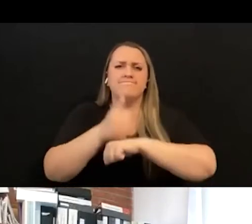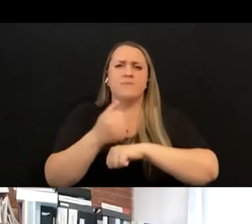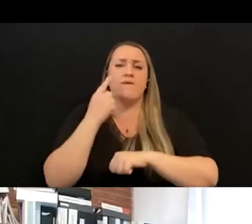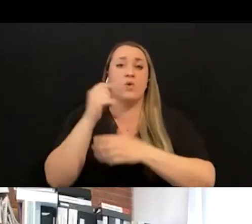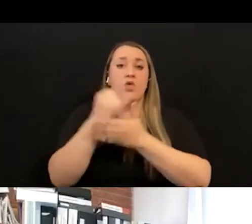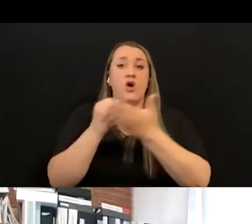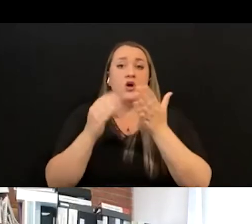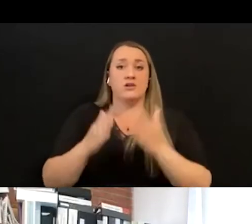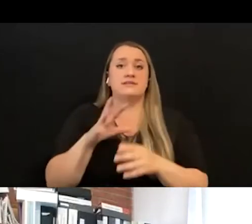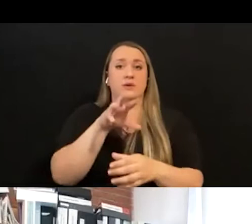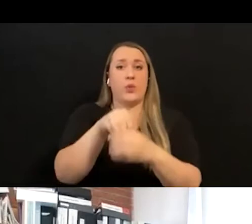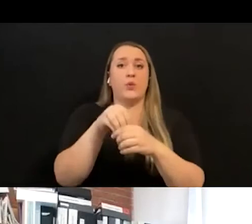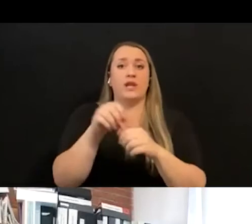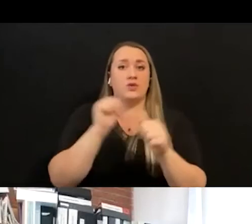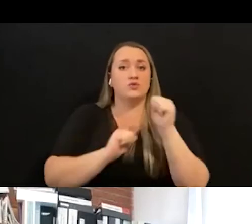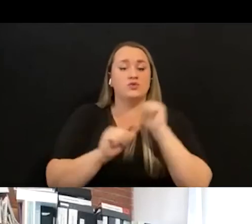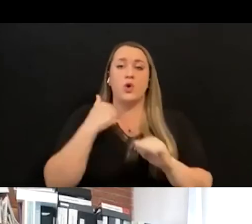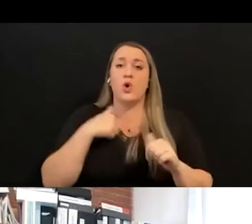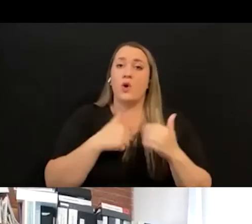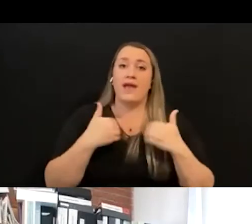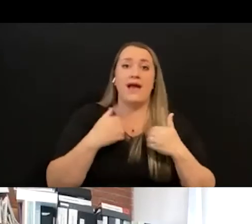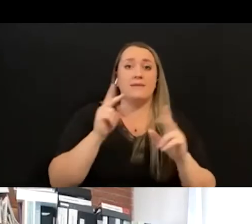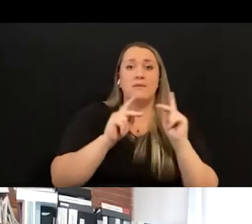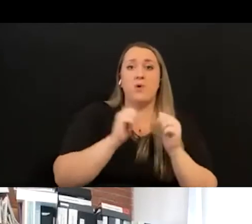So we had people with cognitive